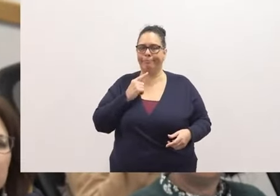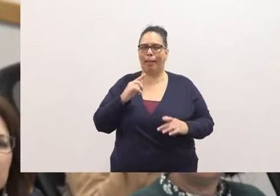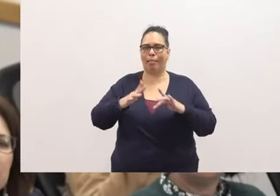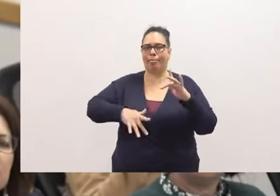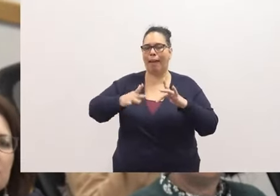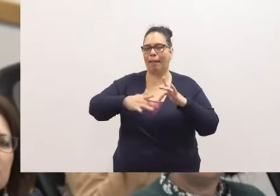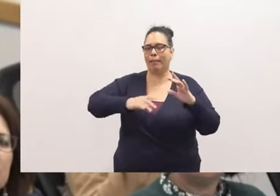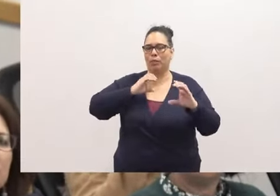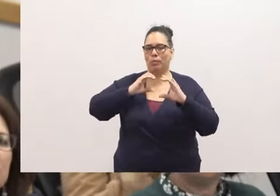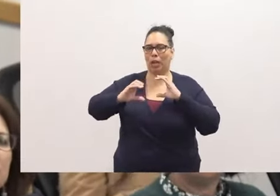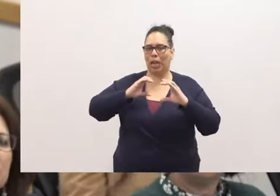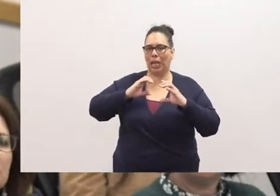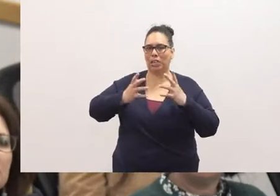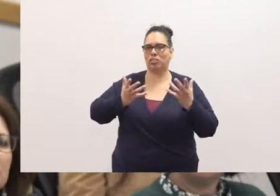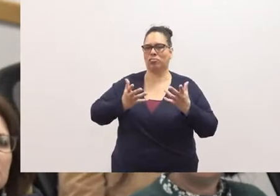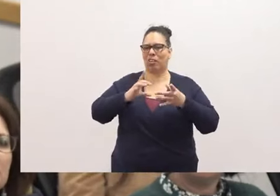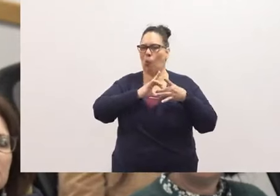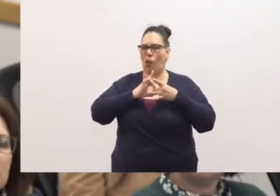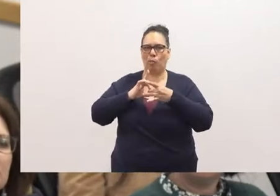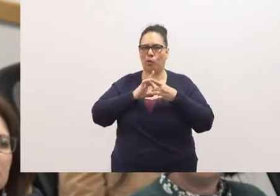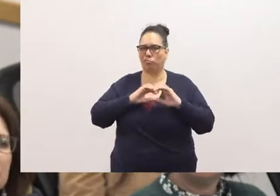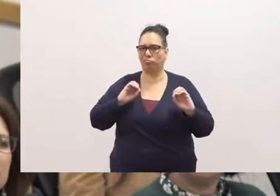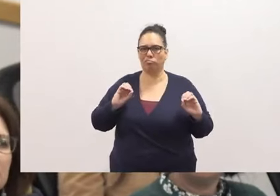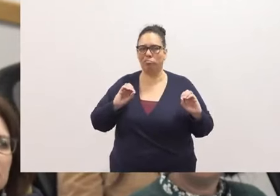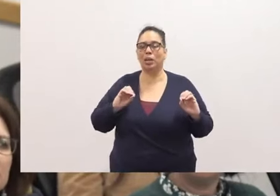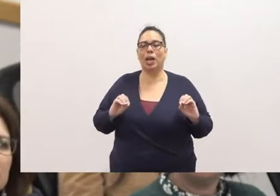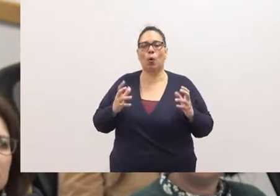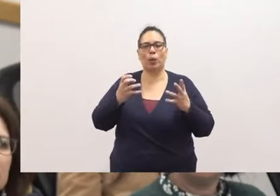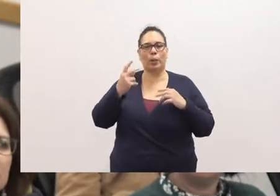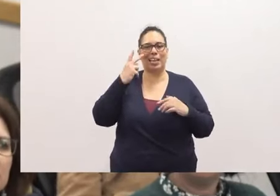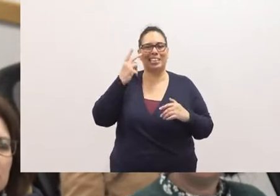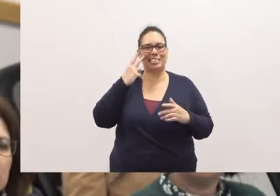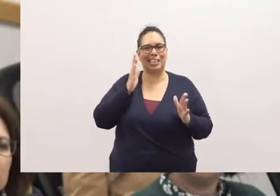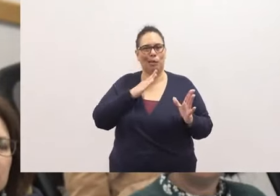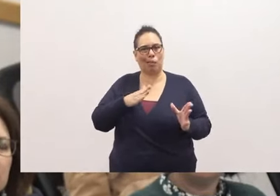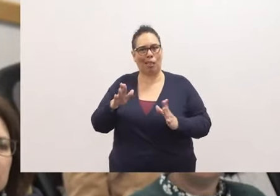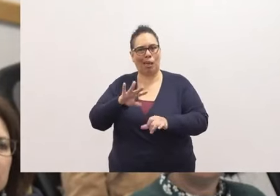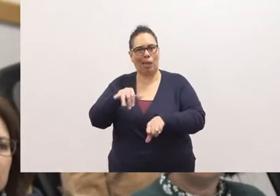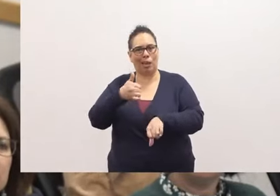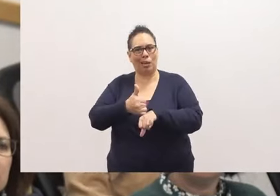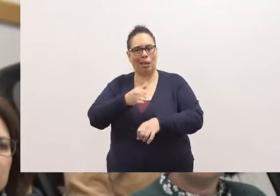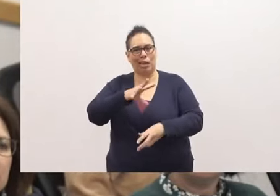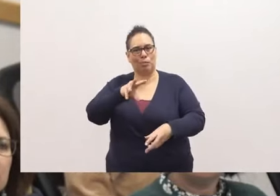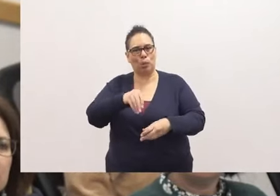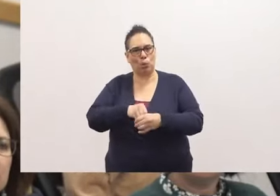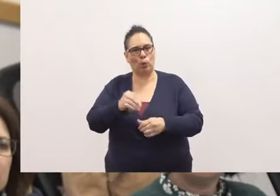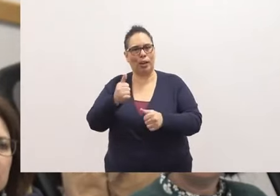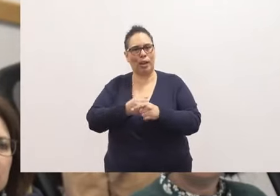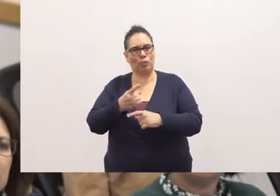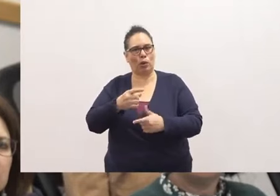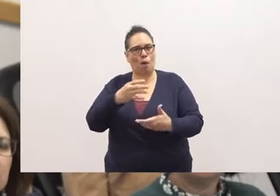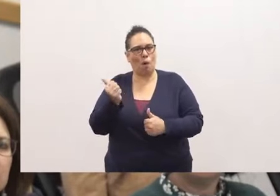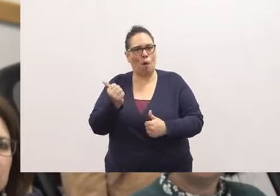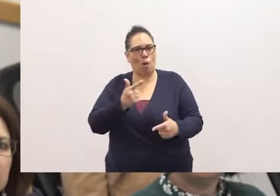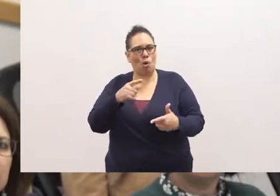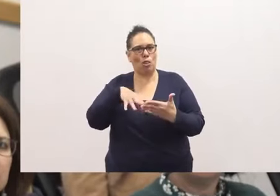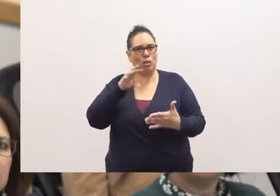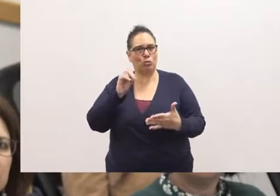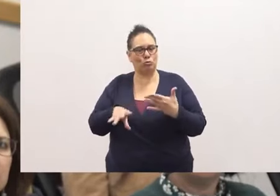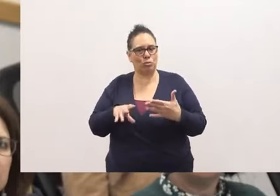of communication and cooperation. And we'd like to see a plan implemented to include everybody, all the students at